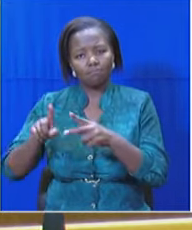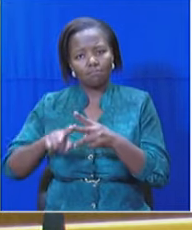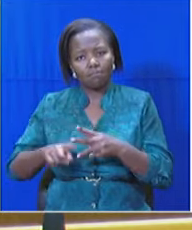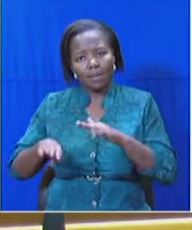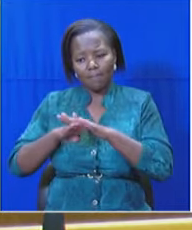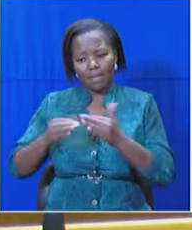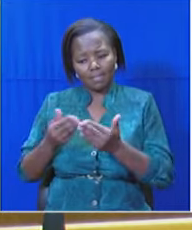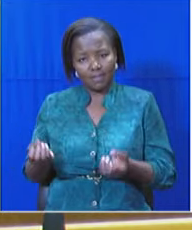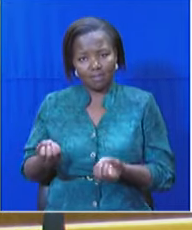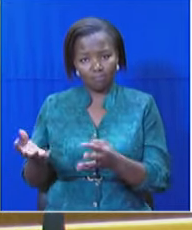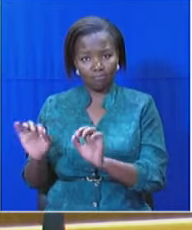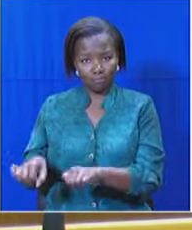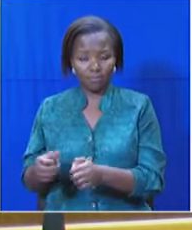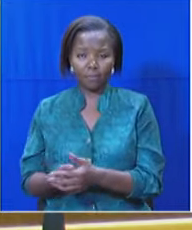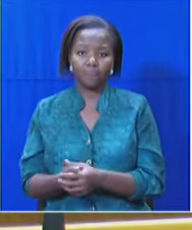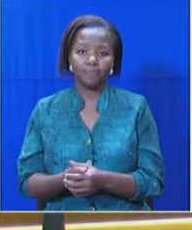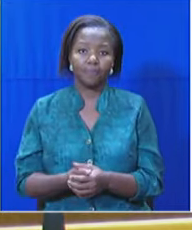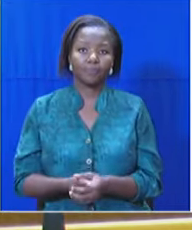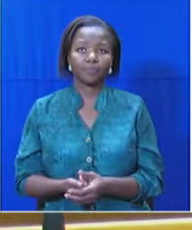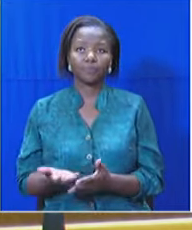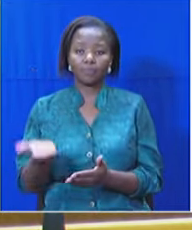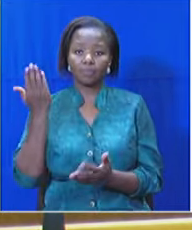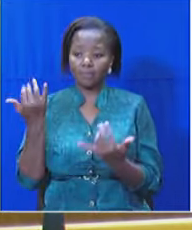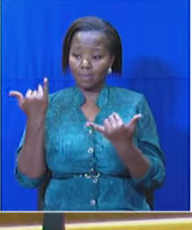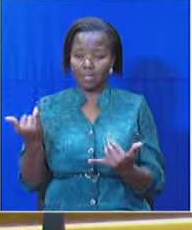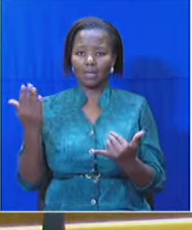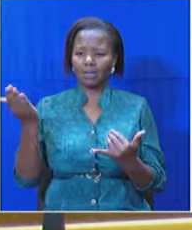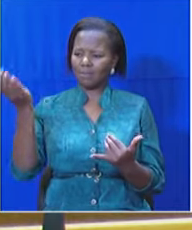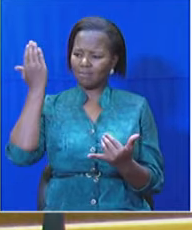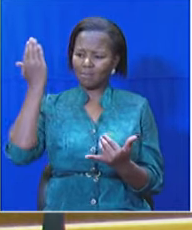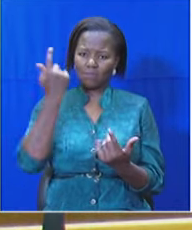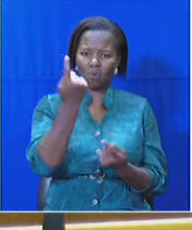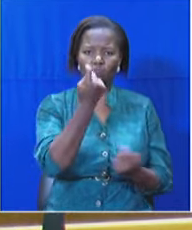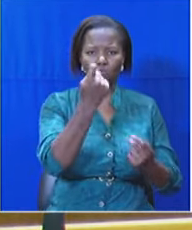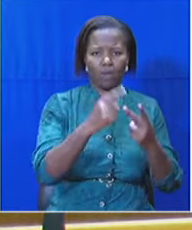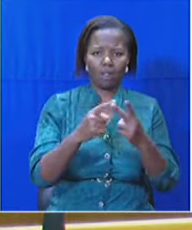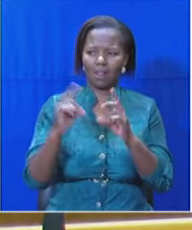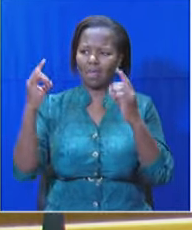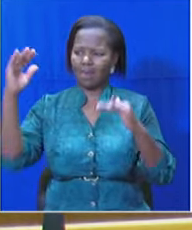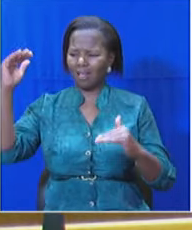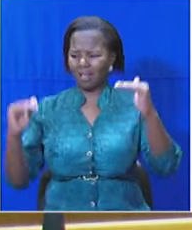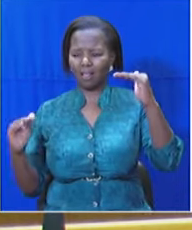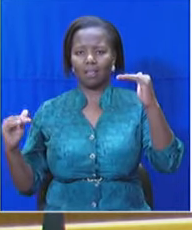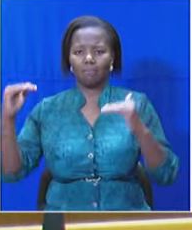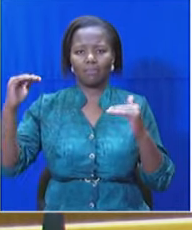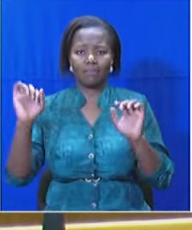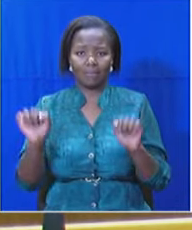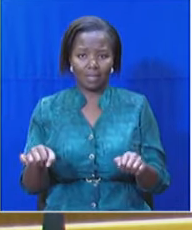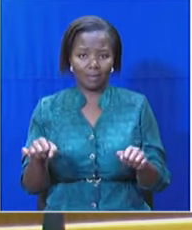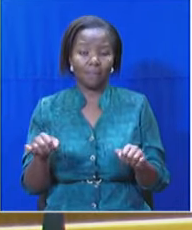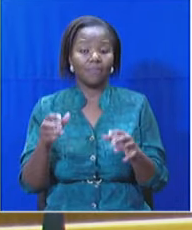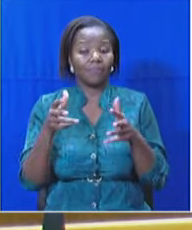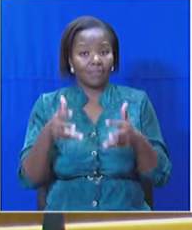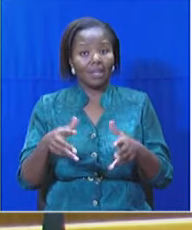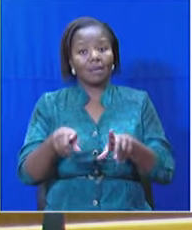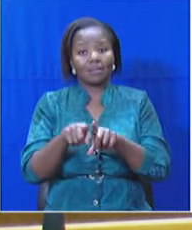contributes significantly towards narrowing the development gap between rural and urban centers. This will significantly contribute